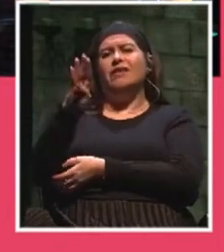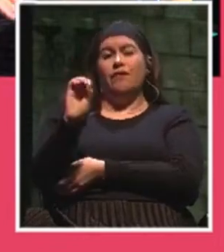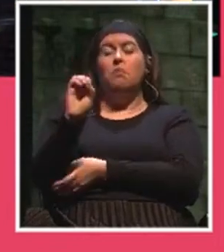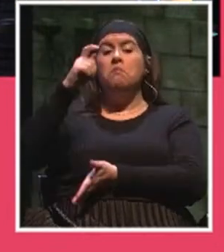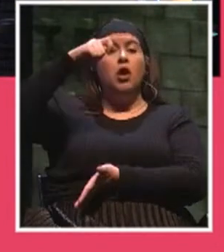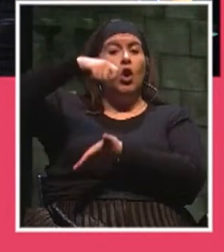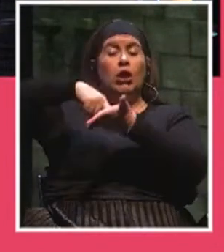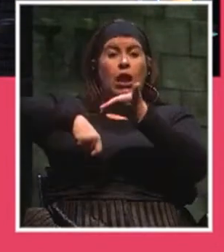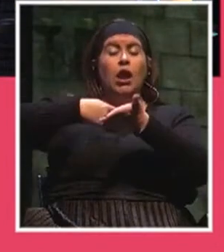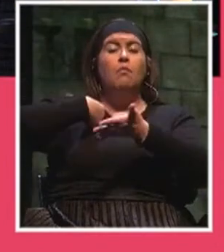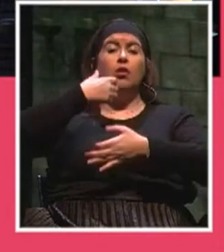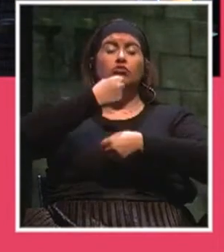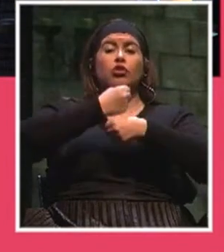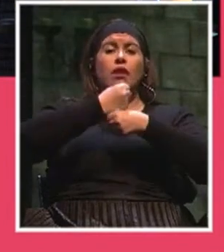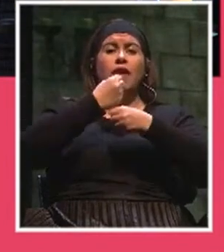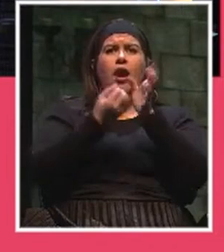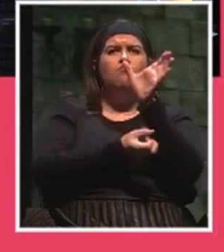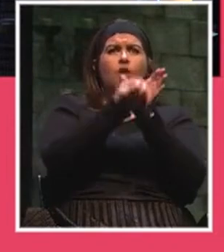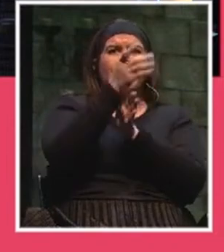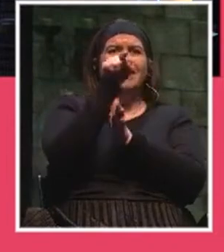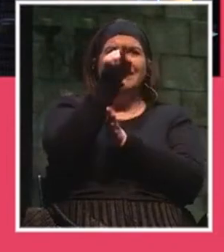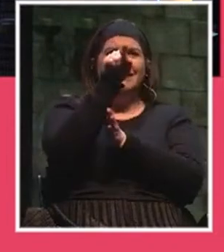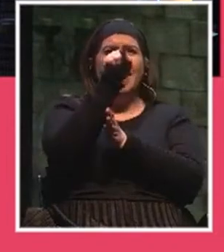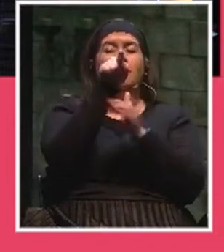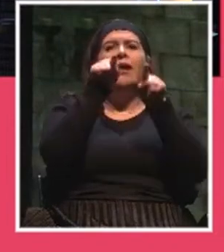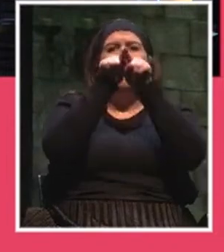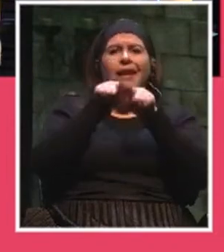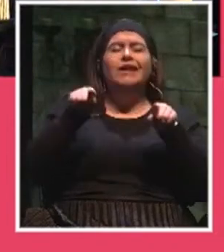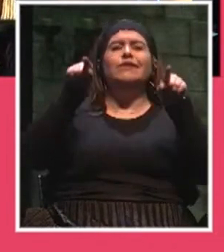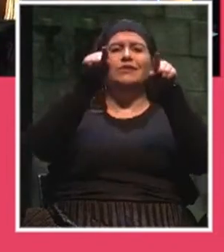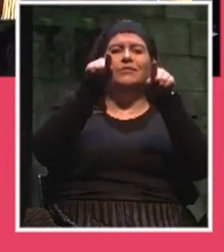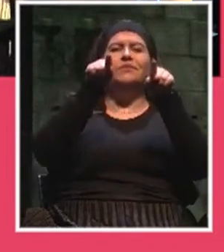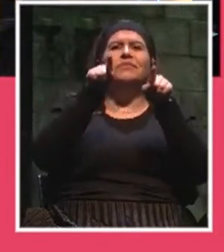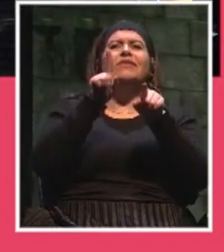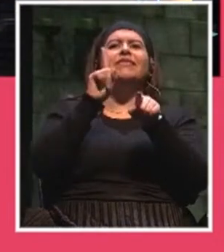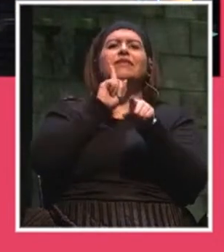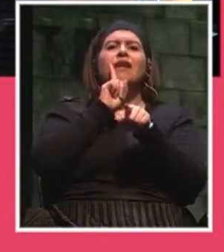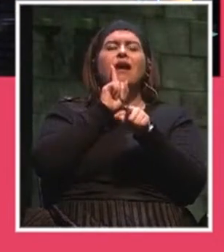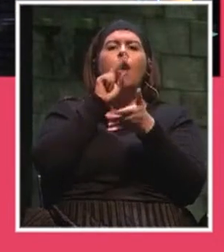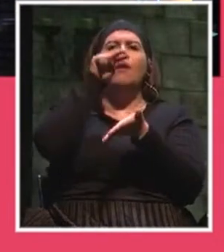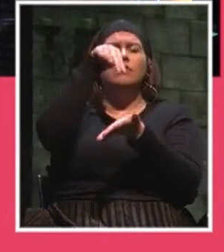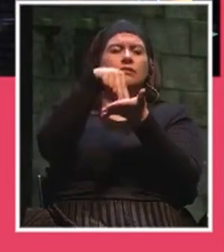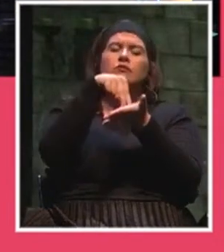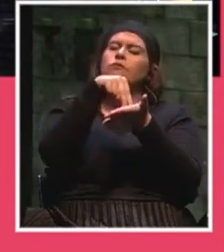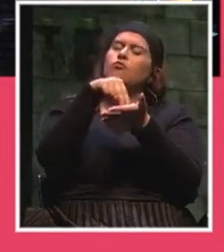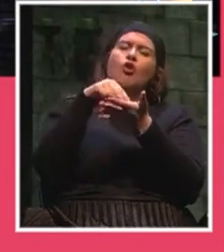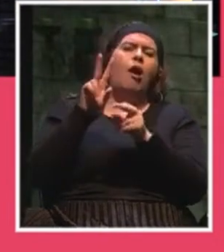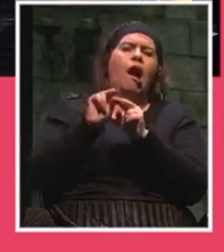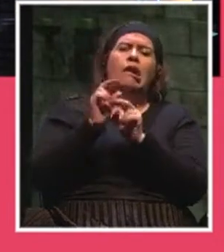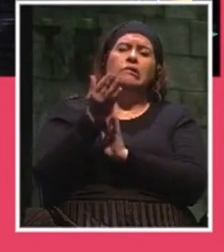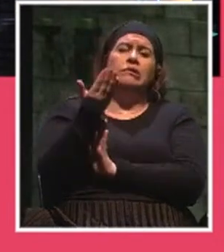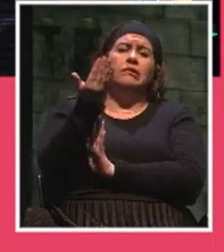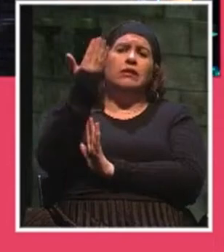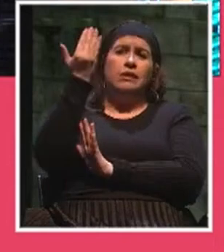basically try to modernize that because they had a very primitive web presence at that time. And we're kind